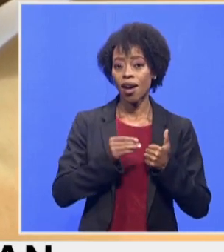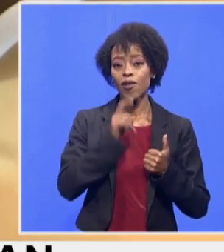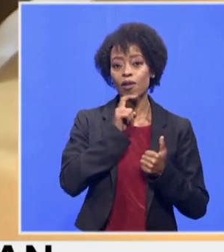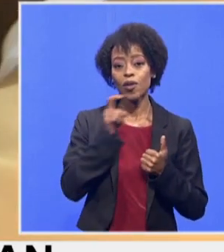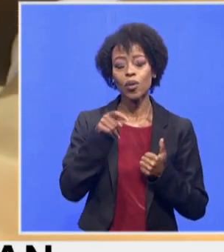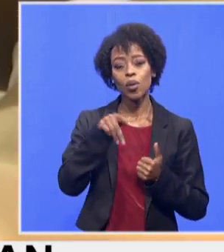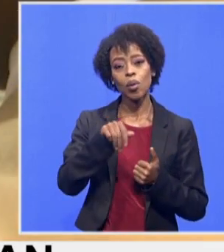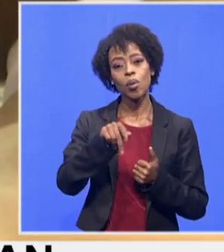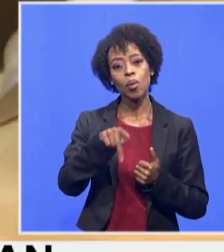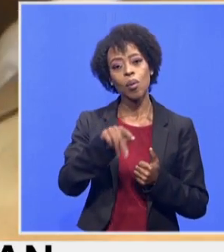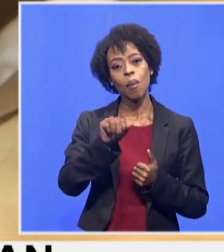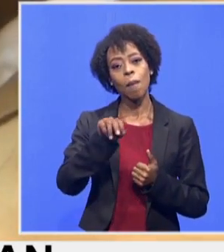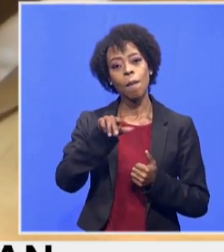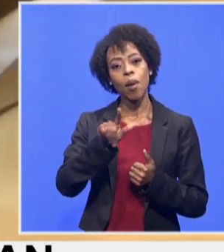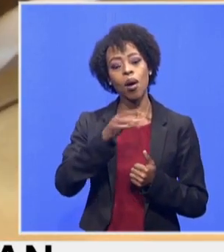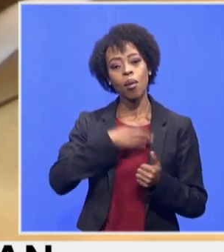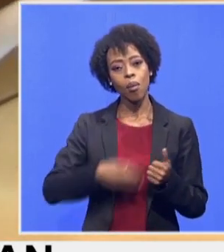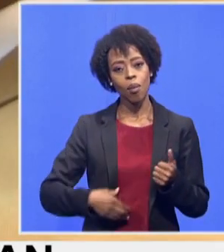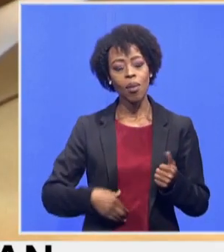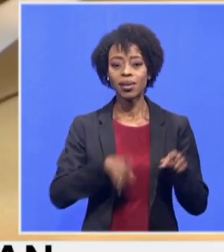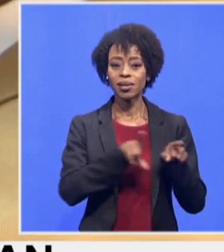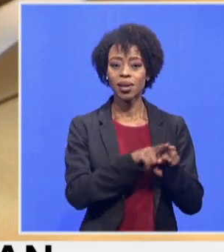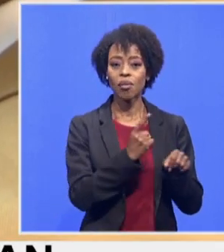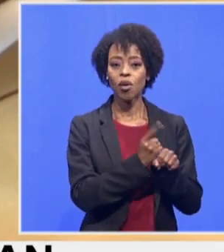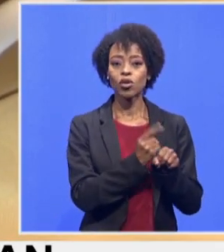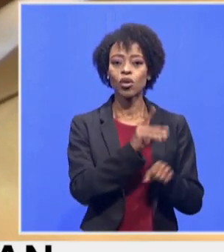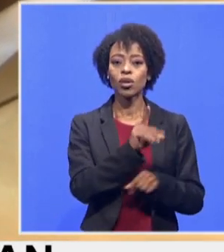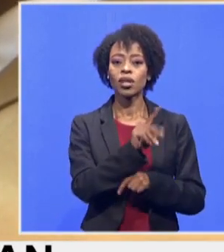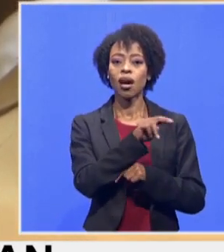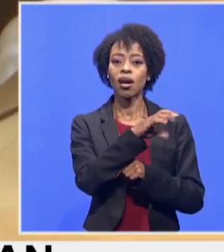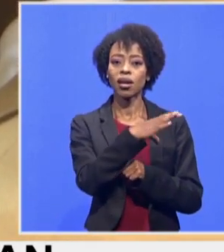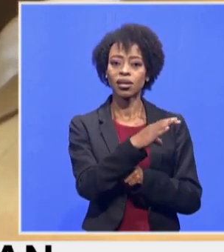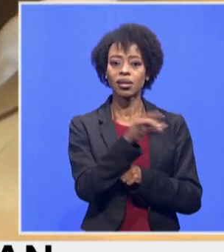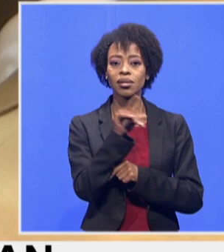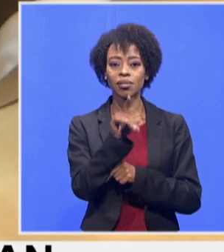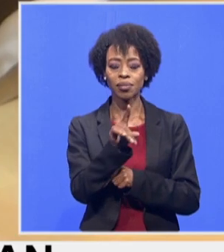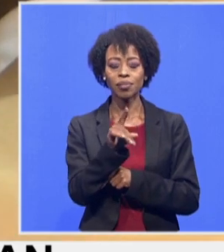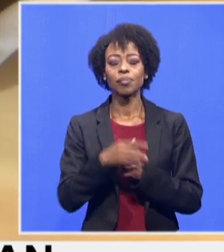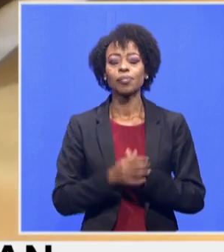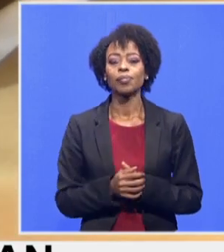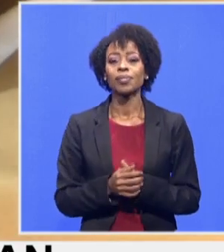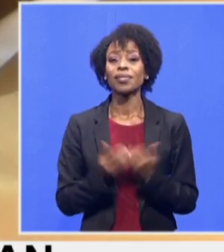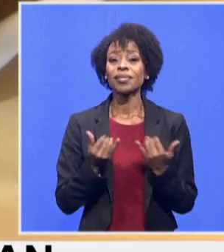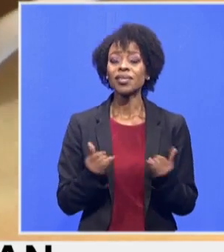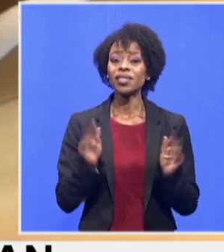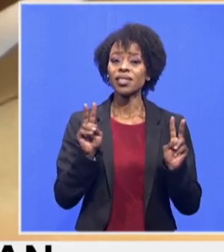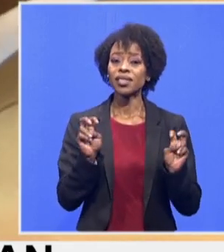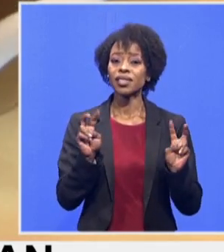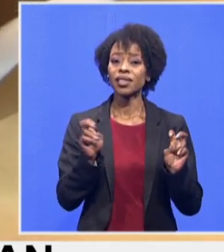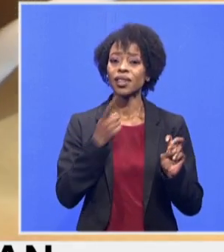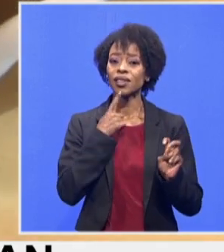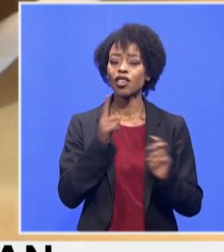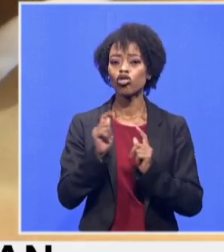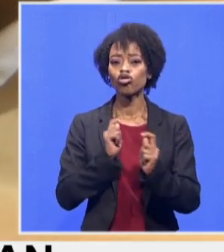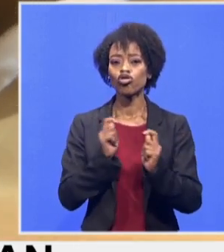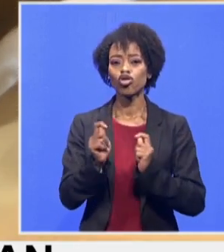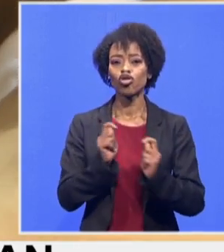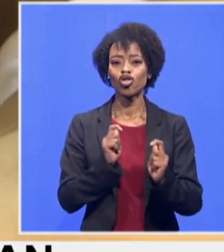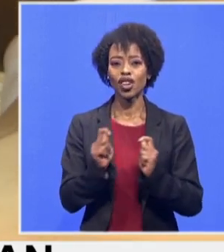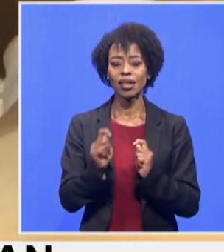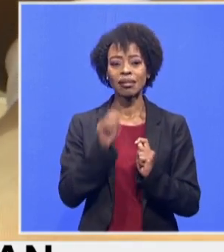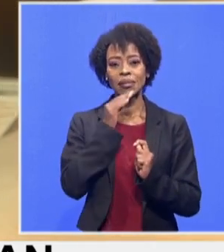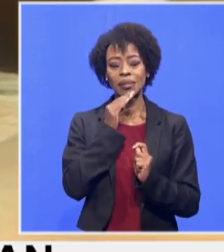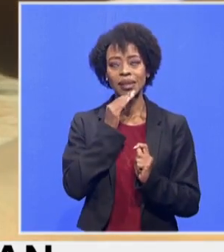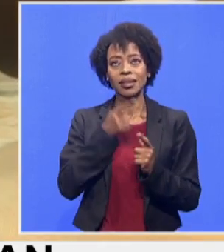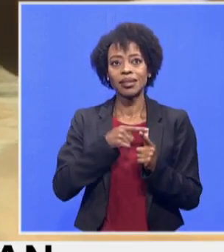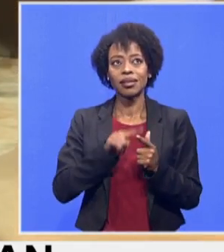Paul Kagame and also have relations through the DRC with President Tshisekedi? When it comes to the issues of trade, do you then